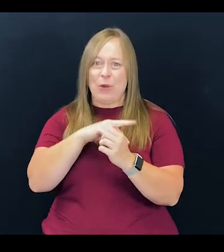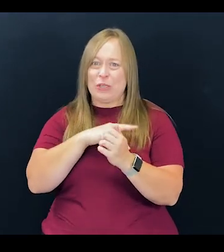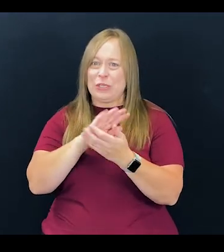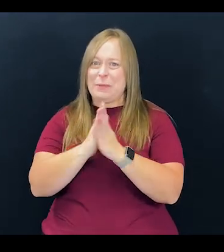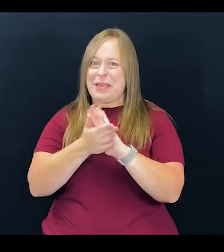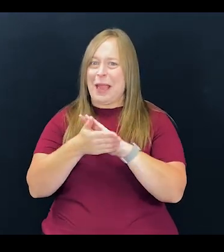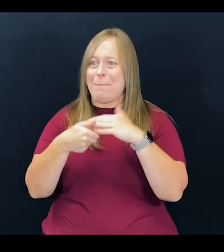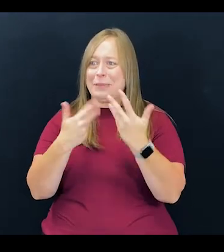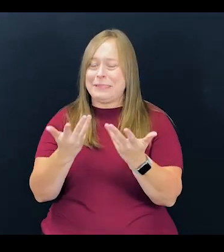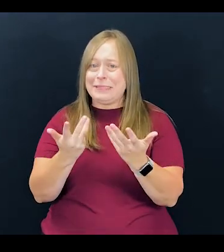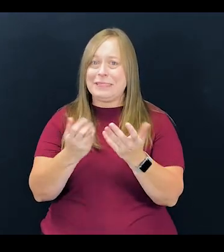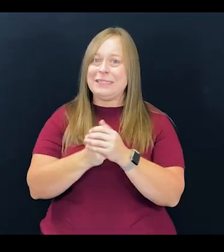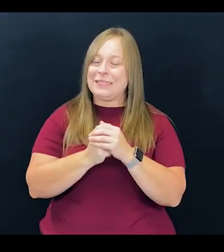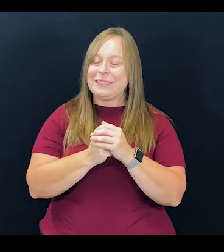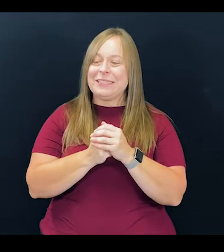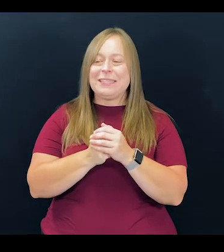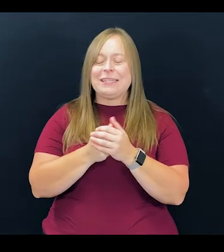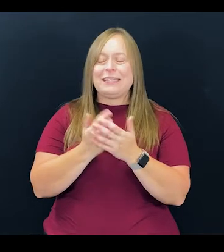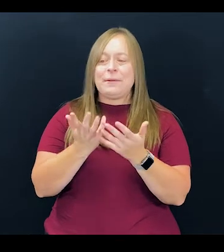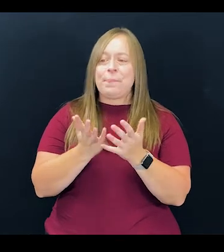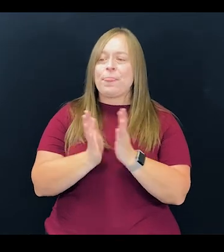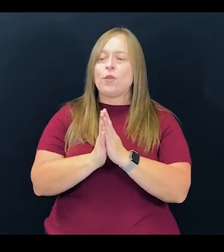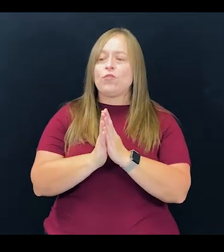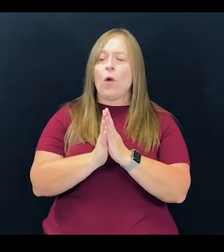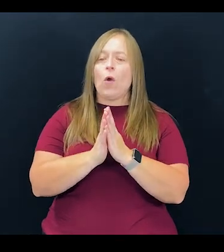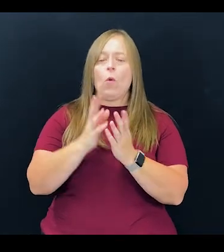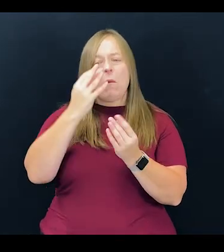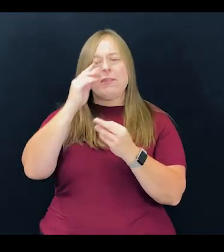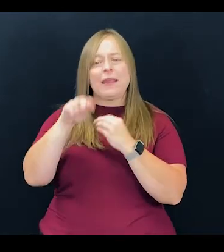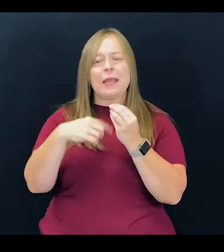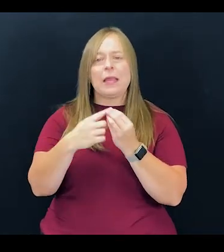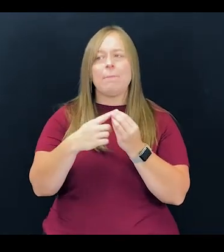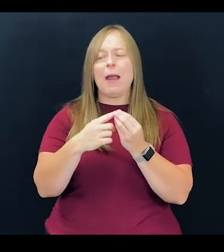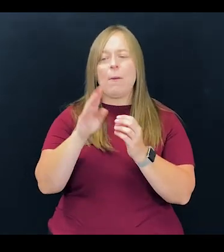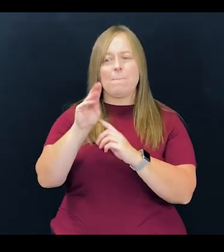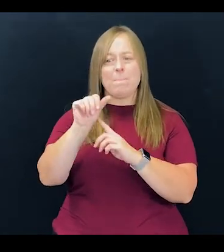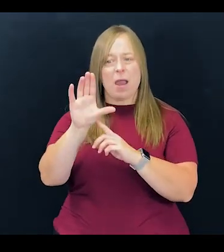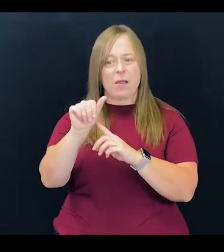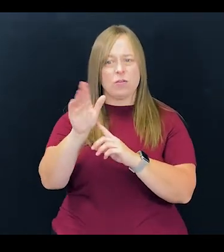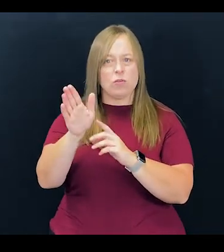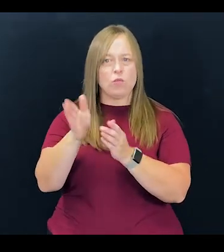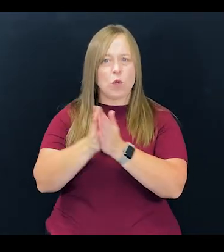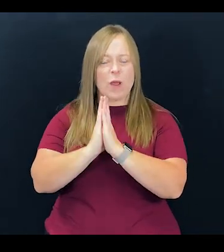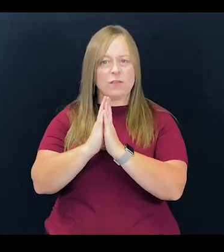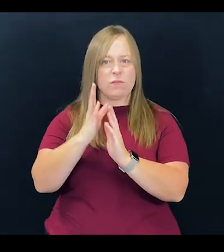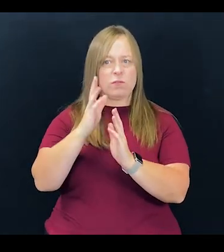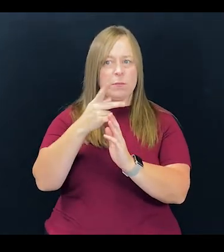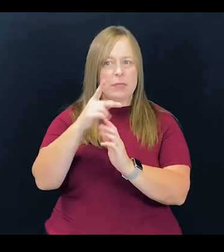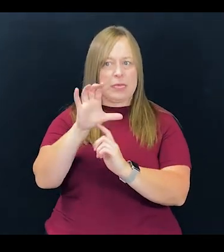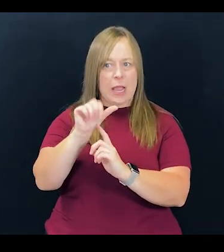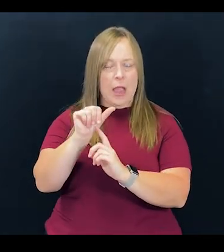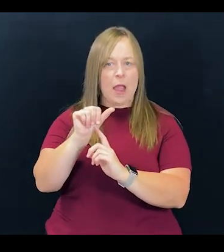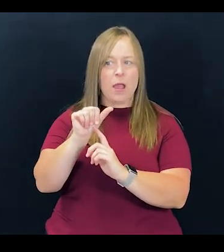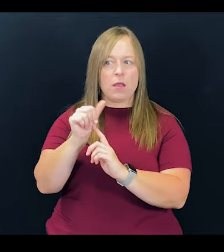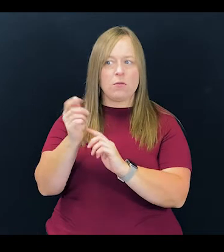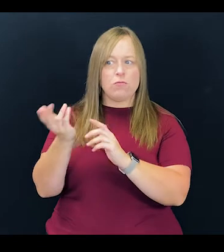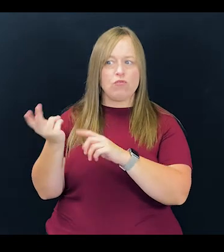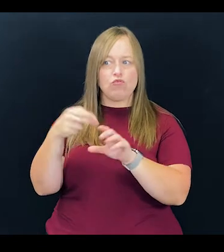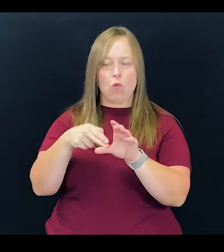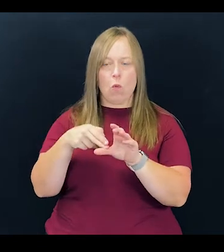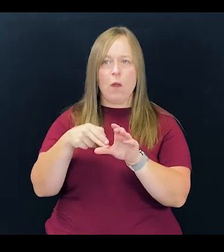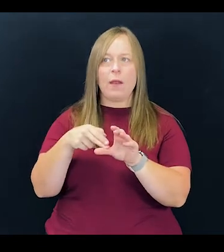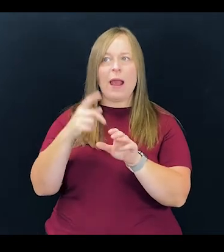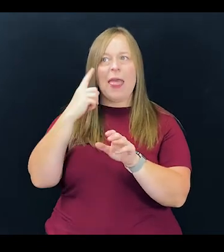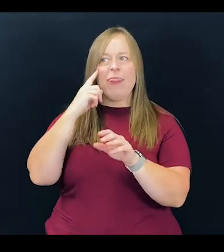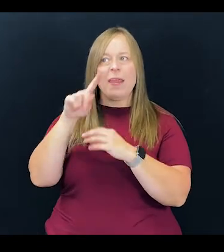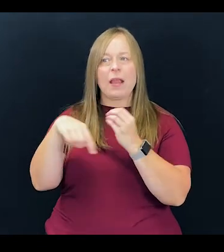don't know how personal that could possibly be. And so when we're thinking about Becca's request for her personal care